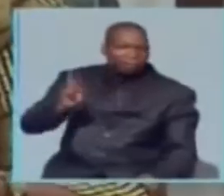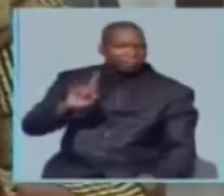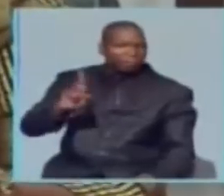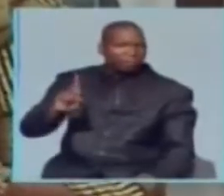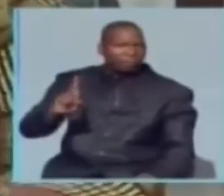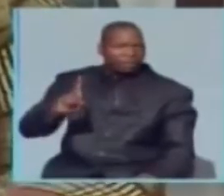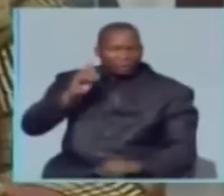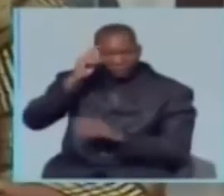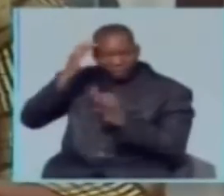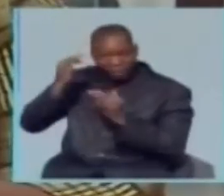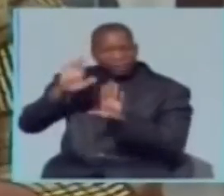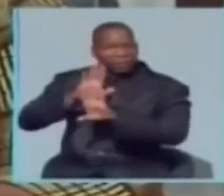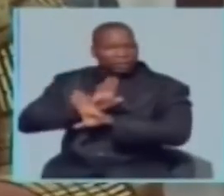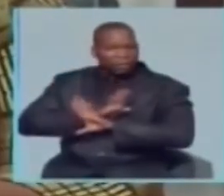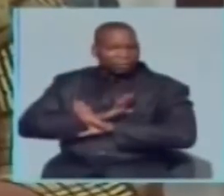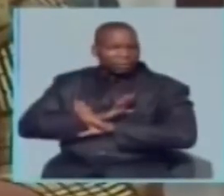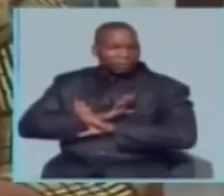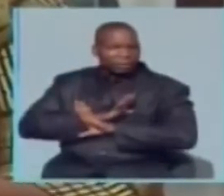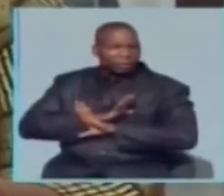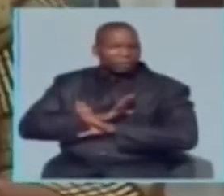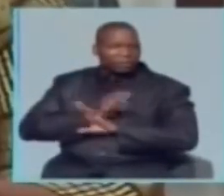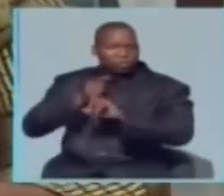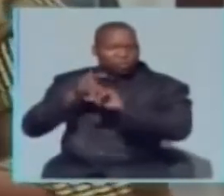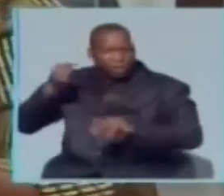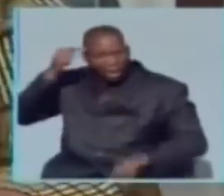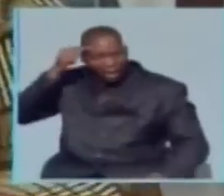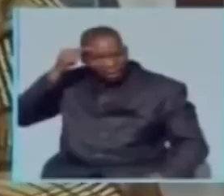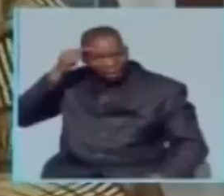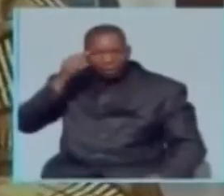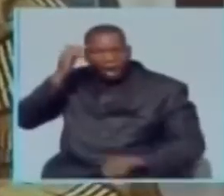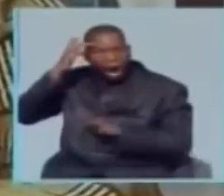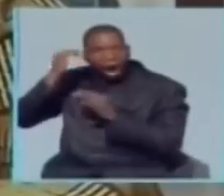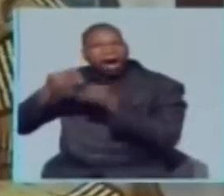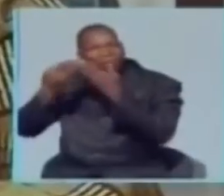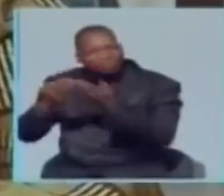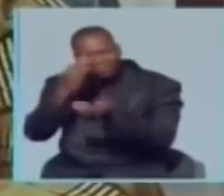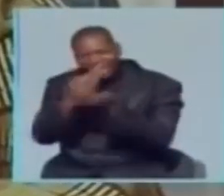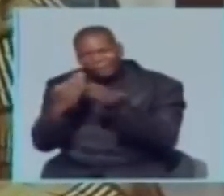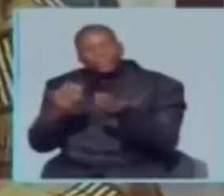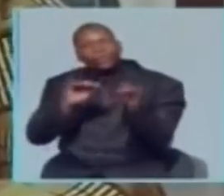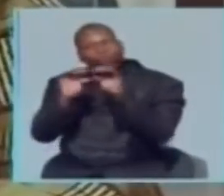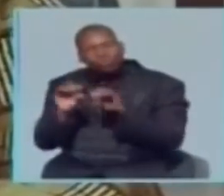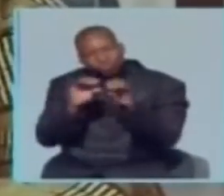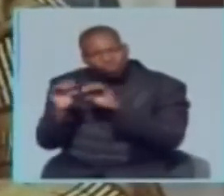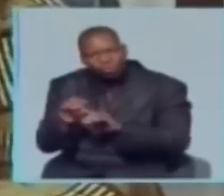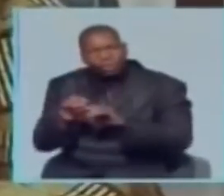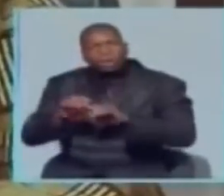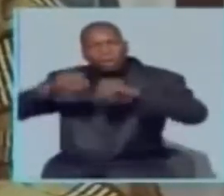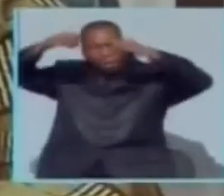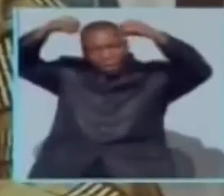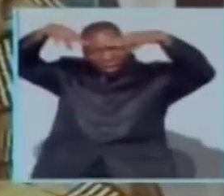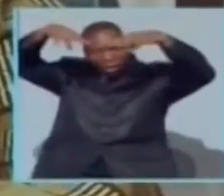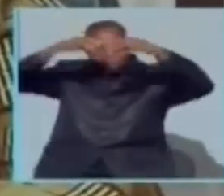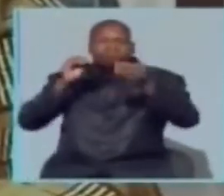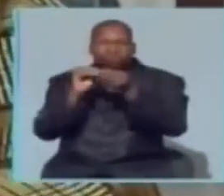what they expect from government is that we provide hope that we're doing something about more power to be put into